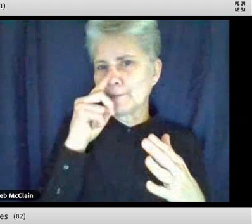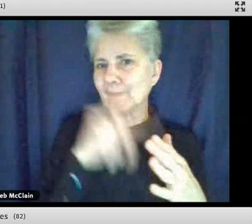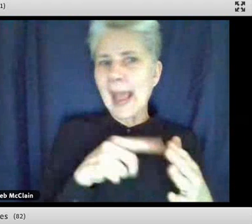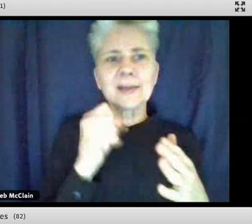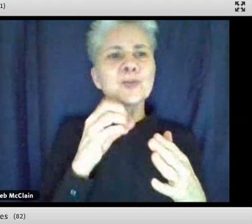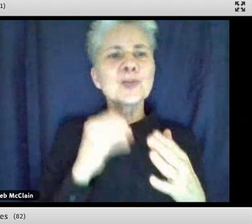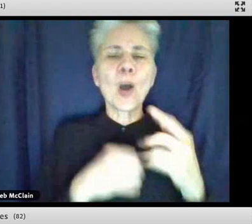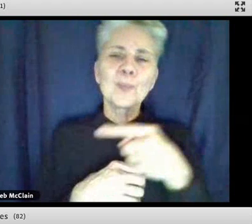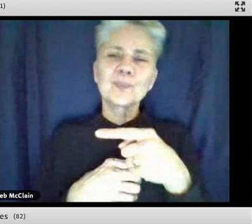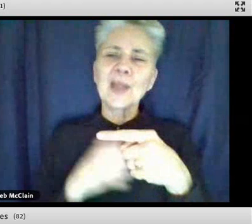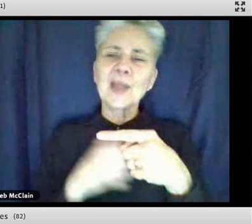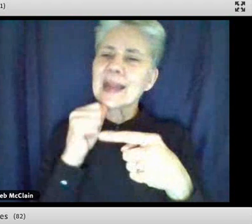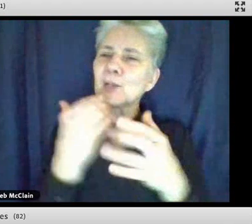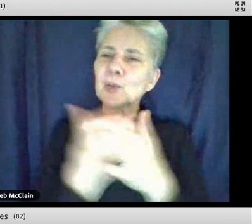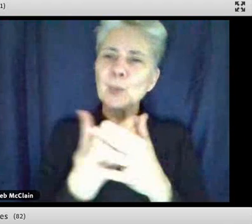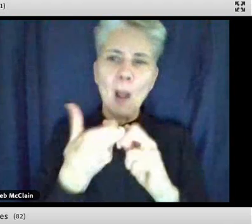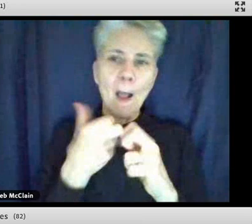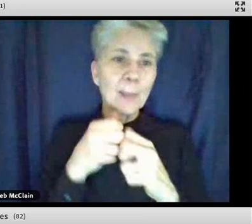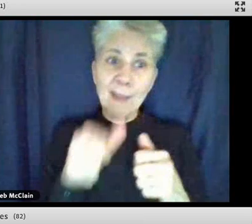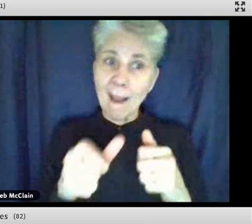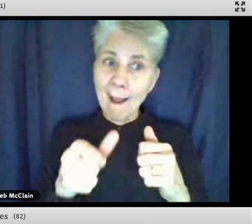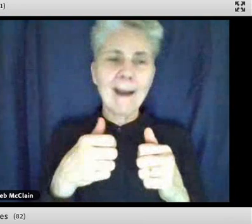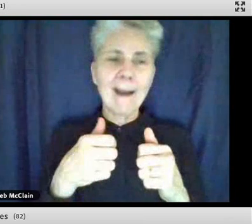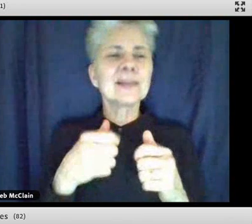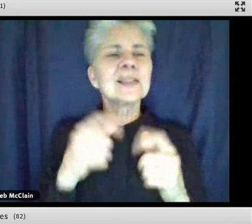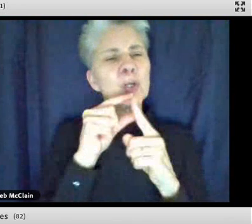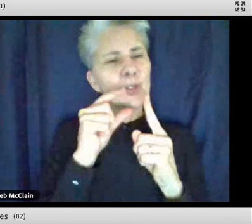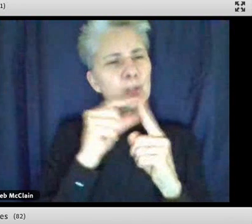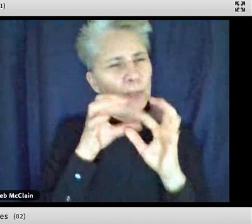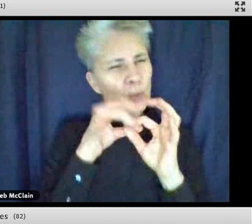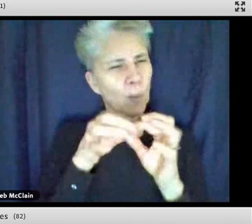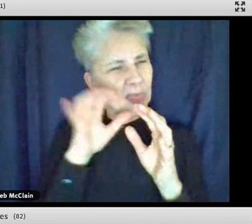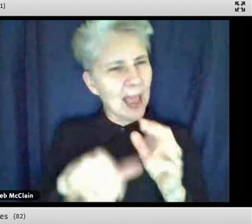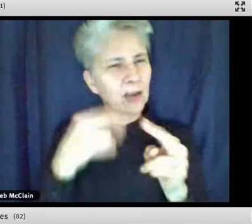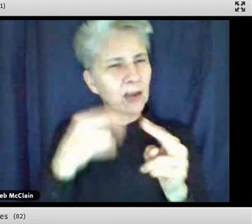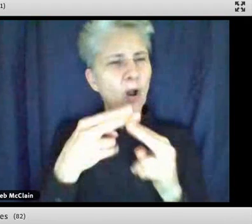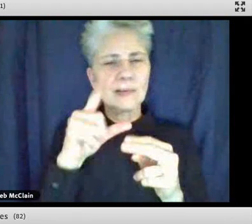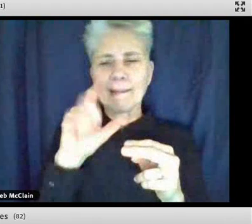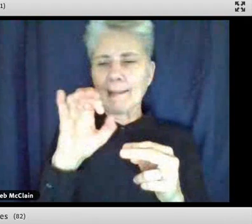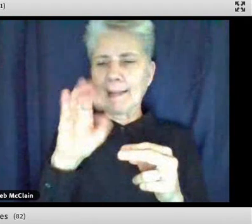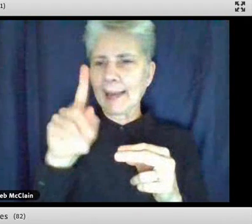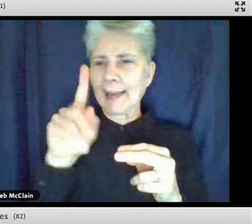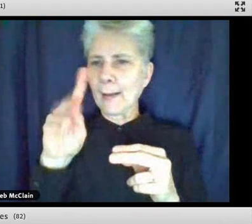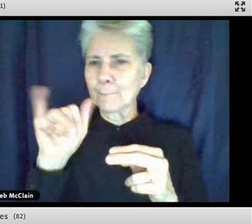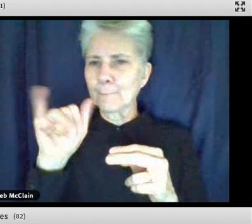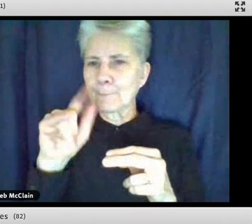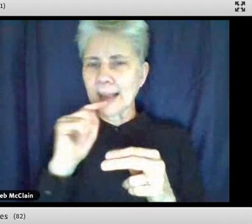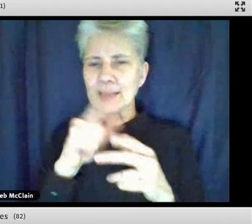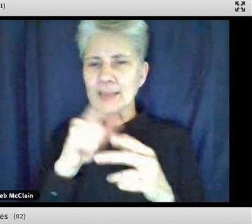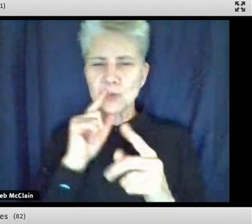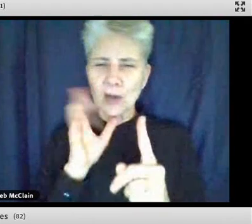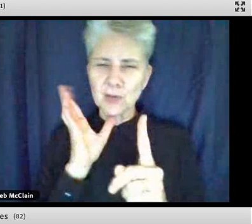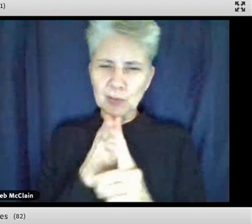new problem. There's some terms associated with it, clickbait, where people are trying to get you to click on something, so you'll go to a particular